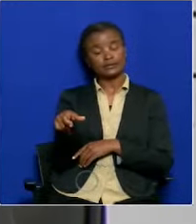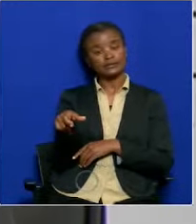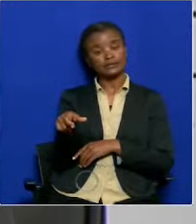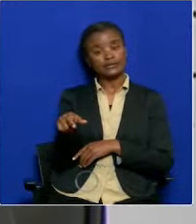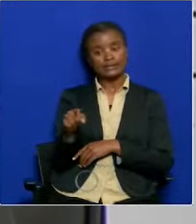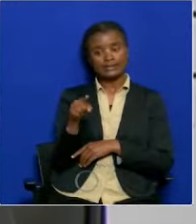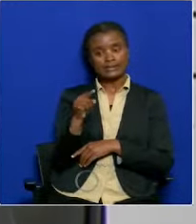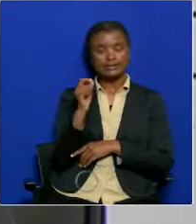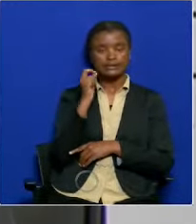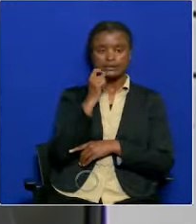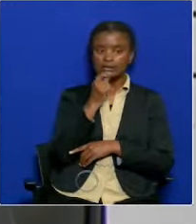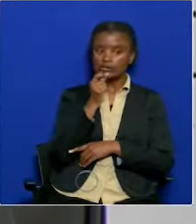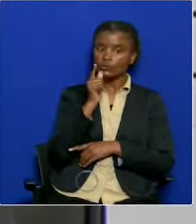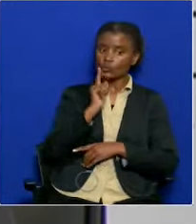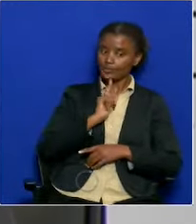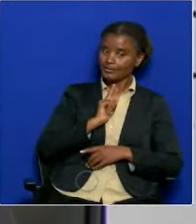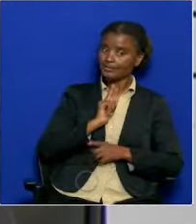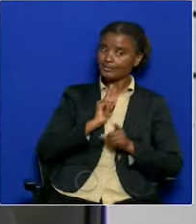saying.